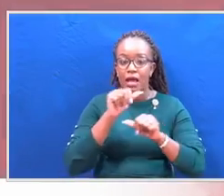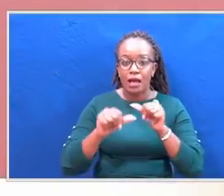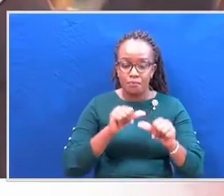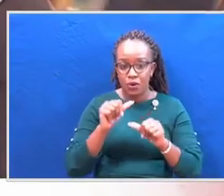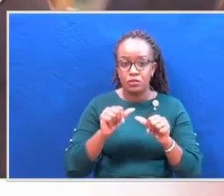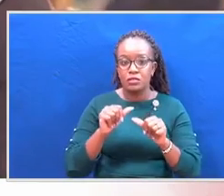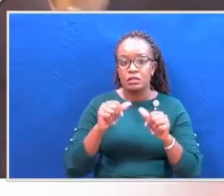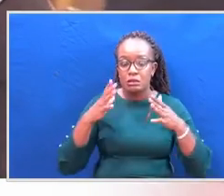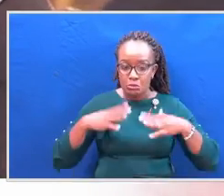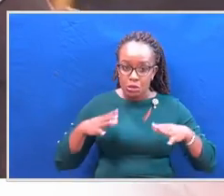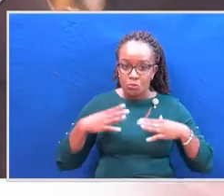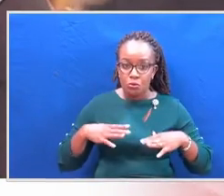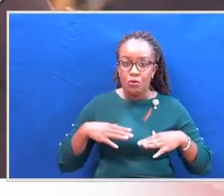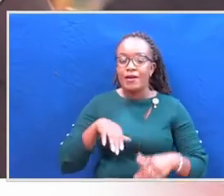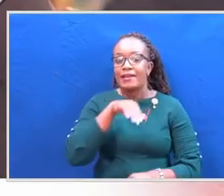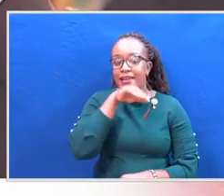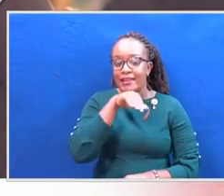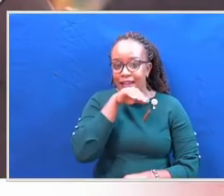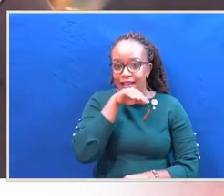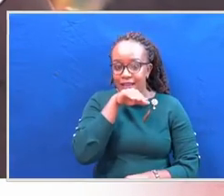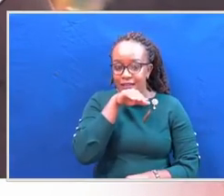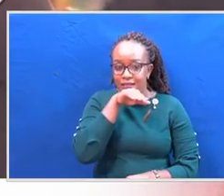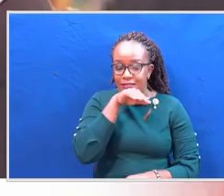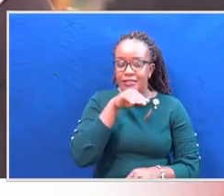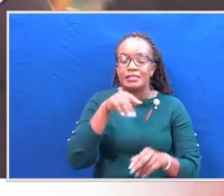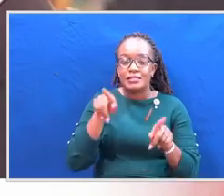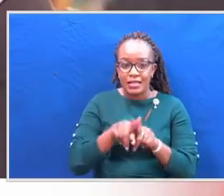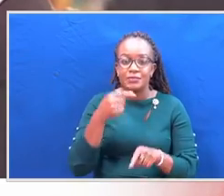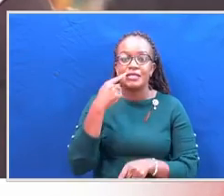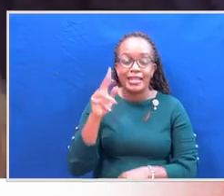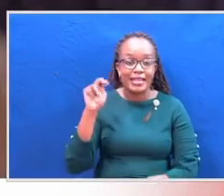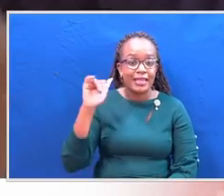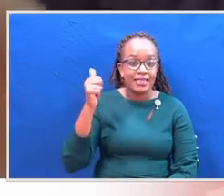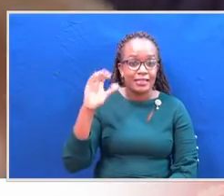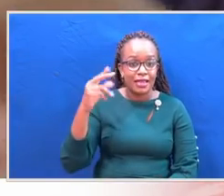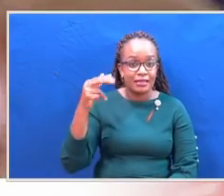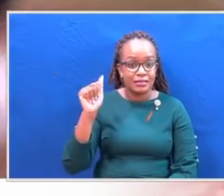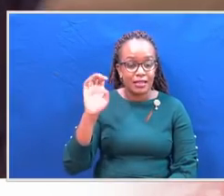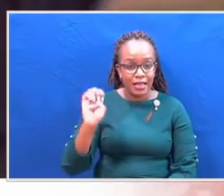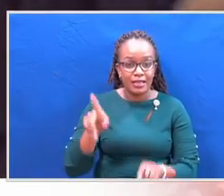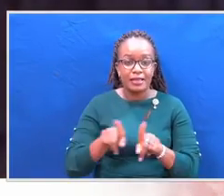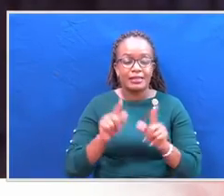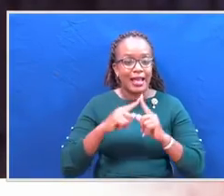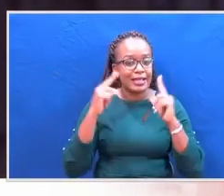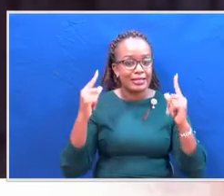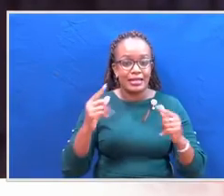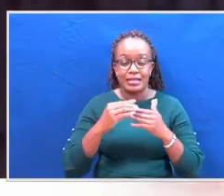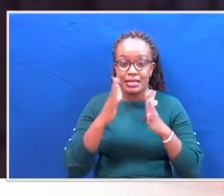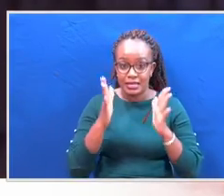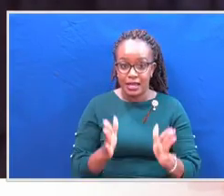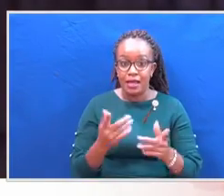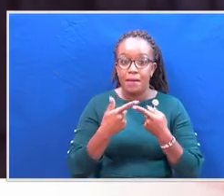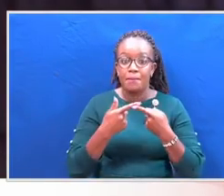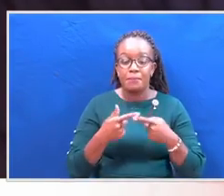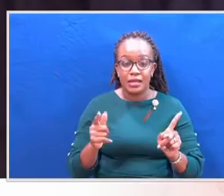and ODM leader Raila Odinga eulogized Mzee Nyachae as a great leader, but didn't miss